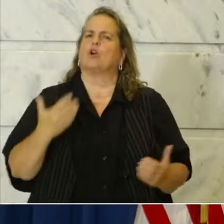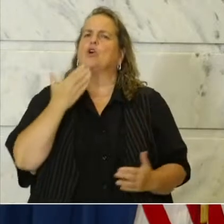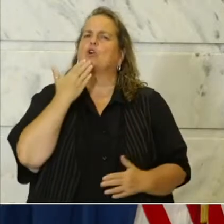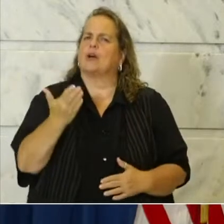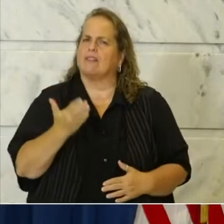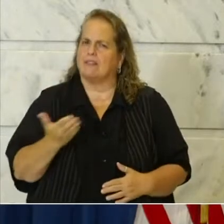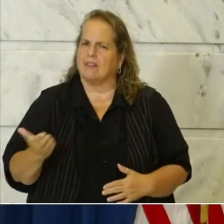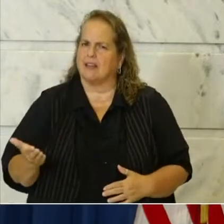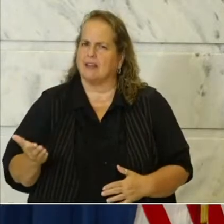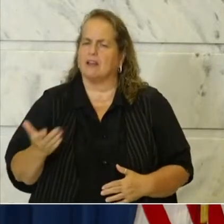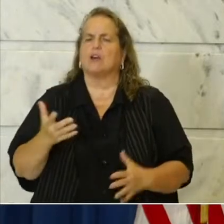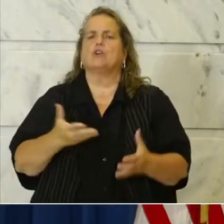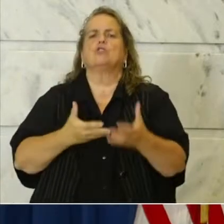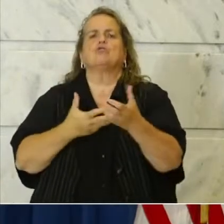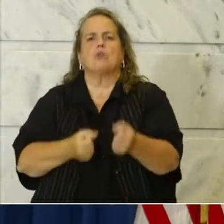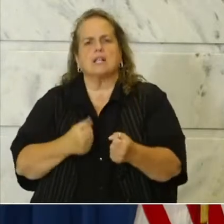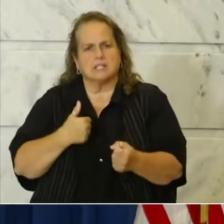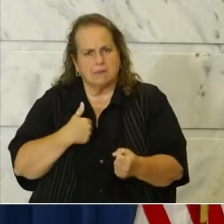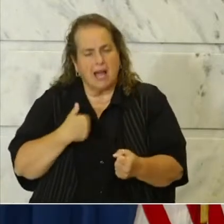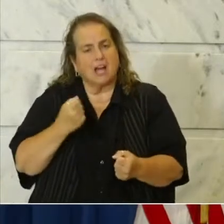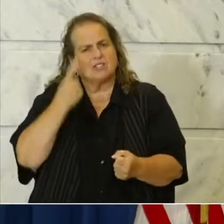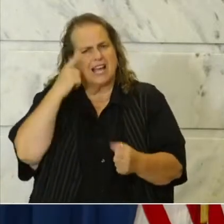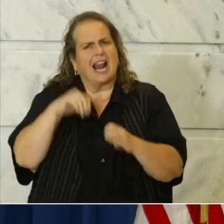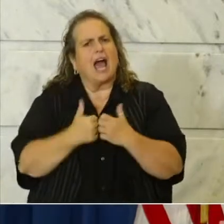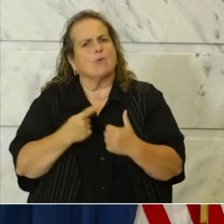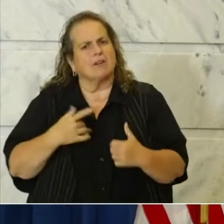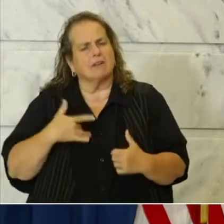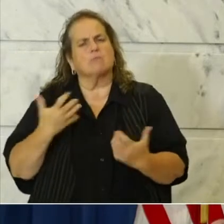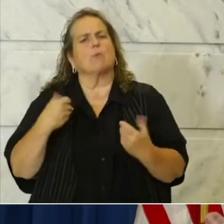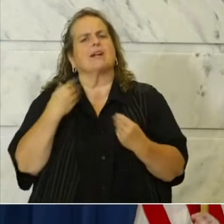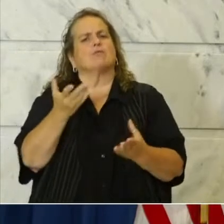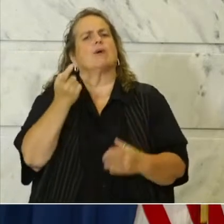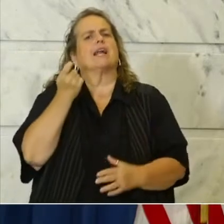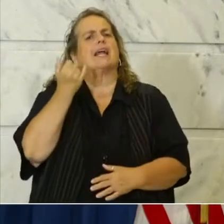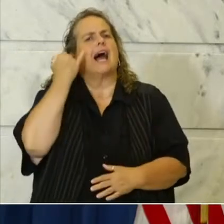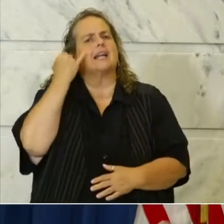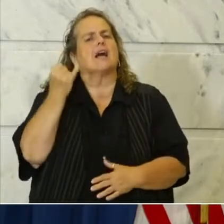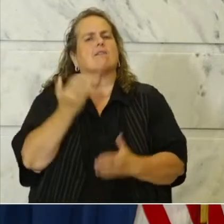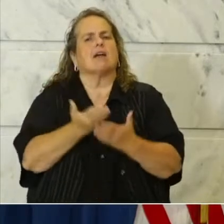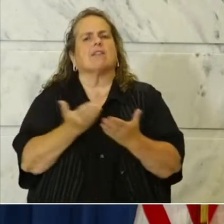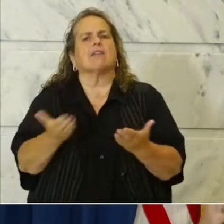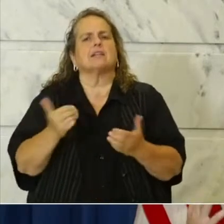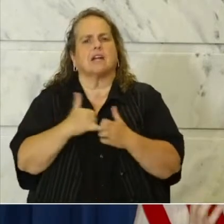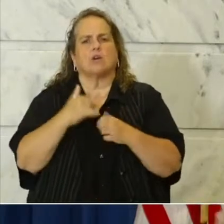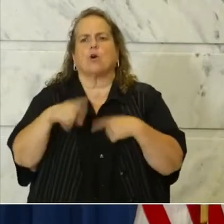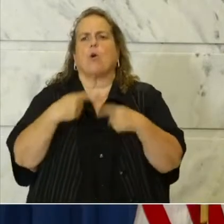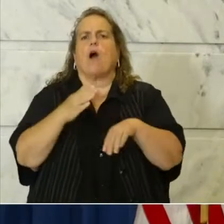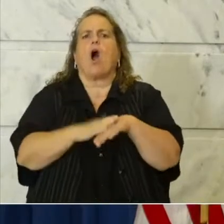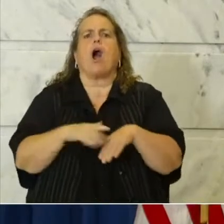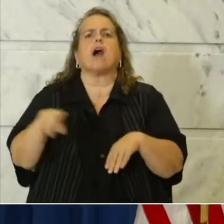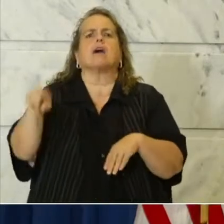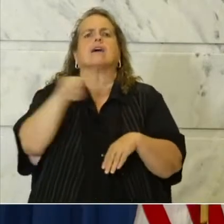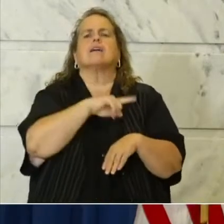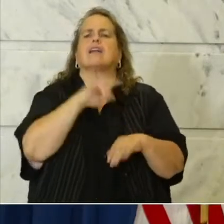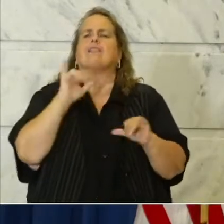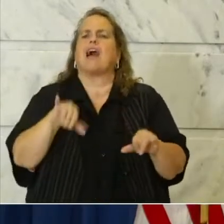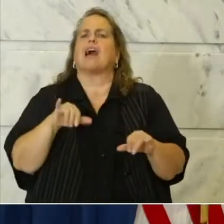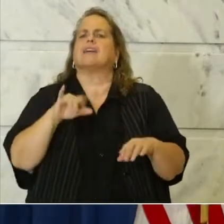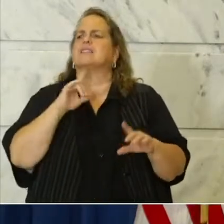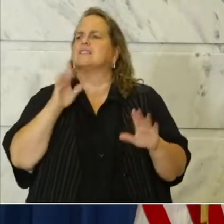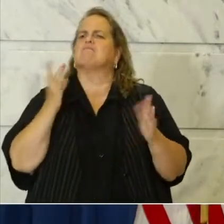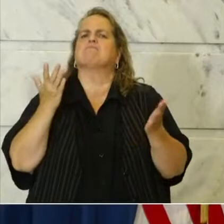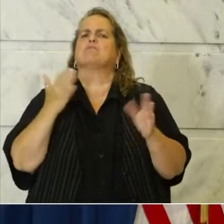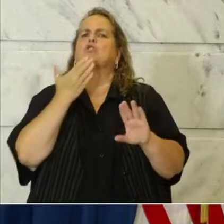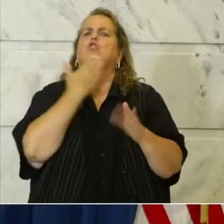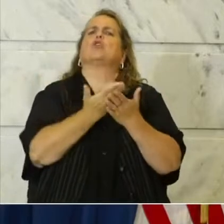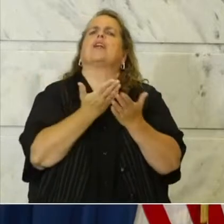me, I understand how that feels. But it's going to give you a little bit of an idea of some things going on out there, because we can't see a lot of what's going on out